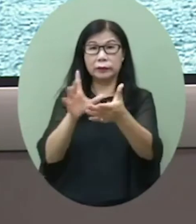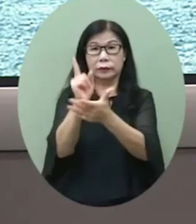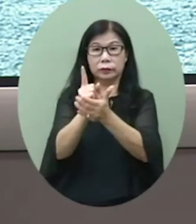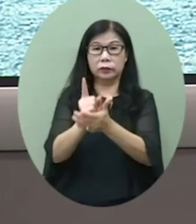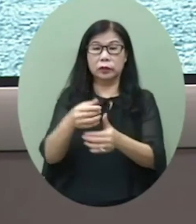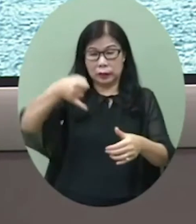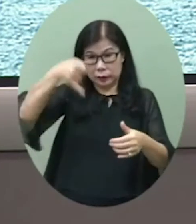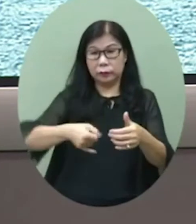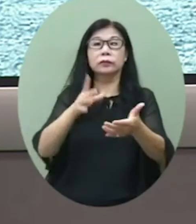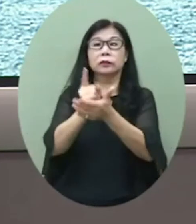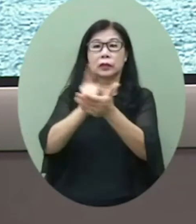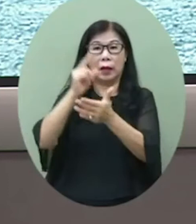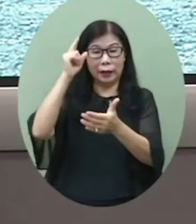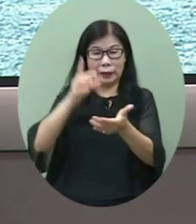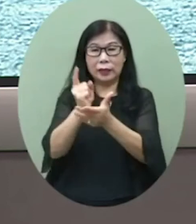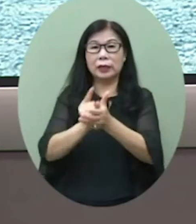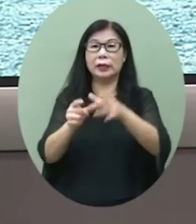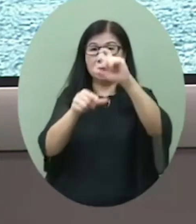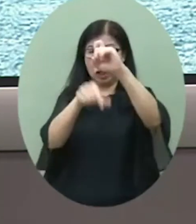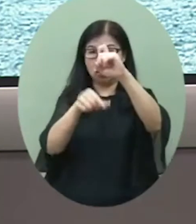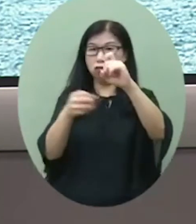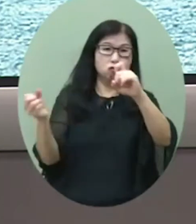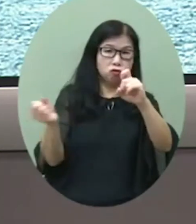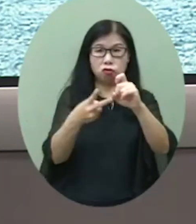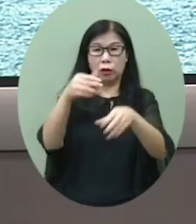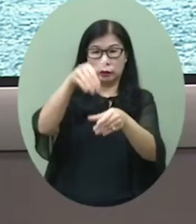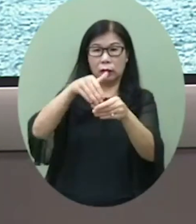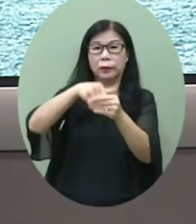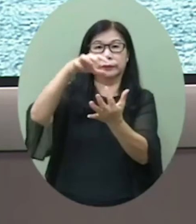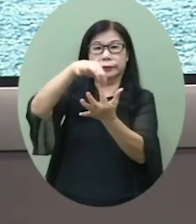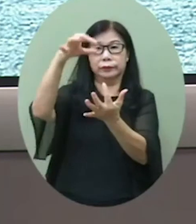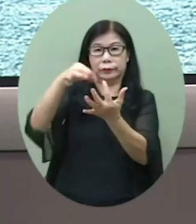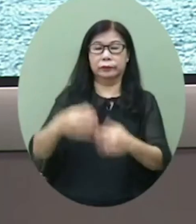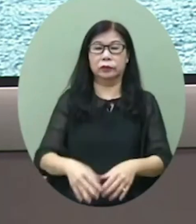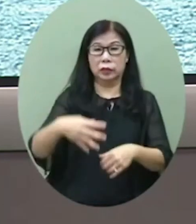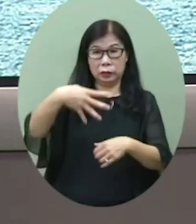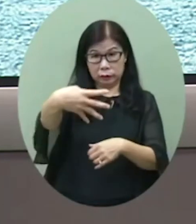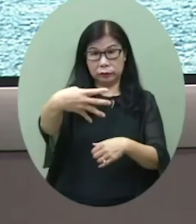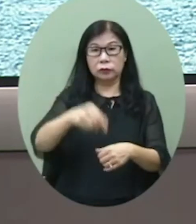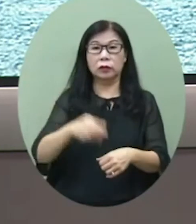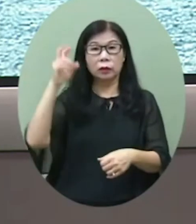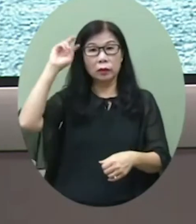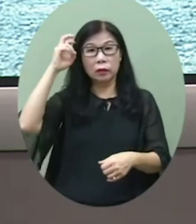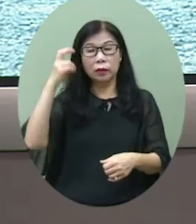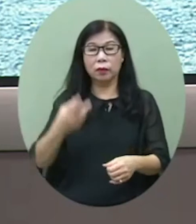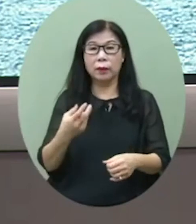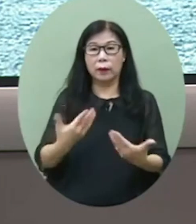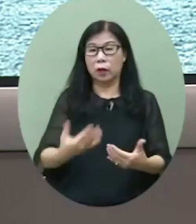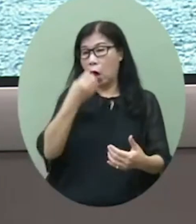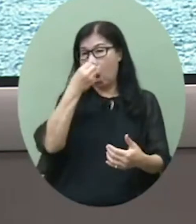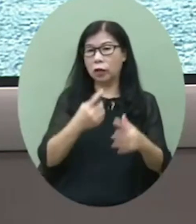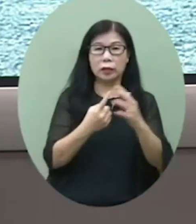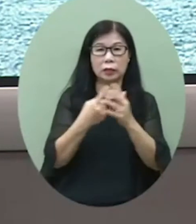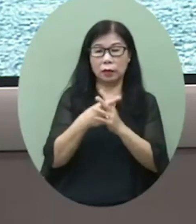district elections in September, but again, similarly, it's deferred to the September the following